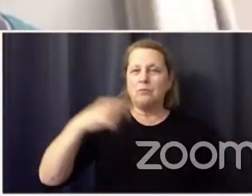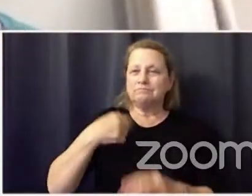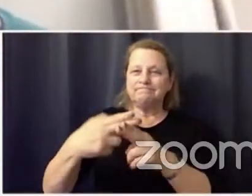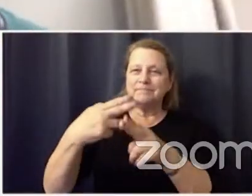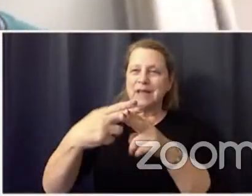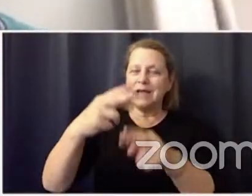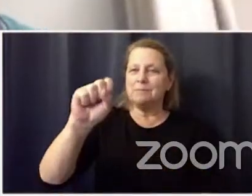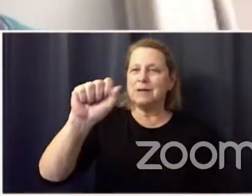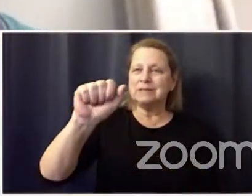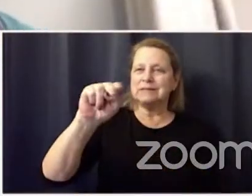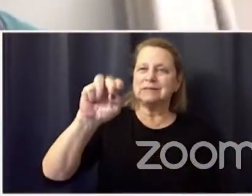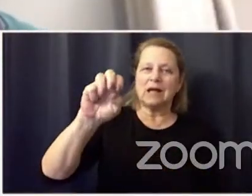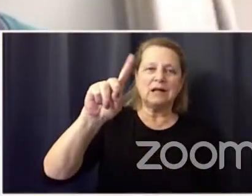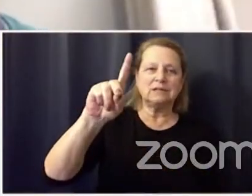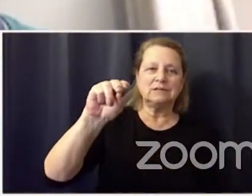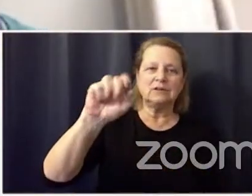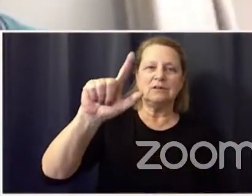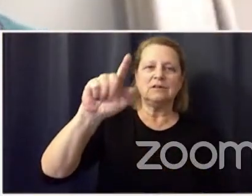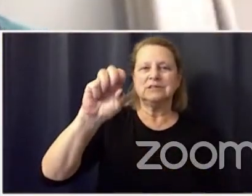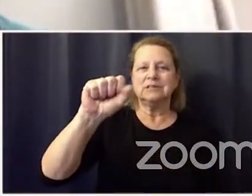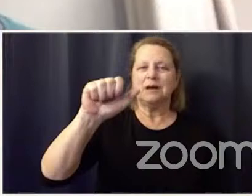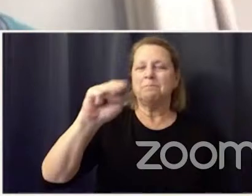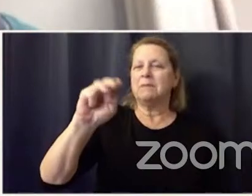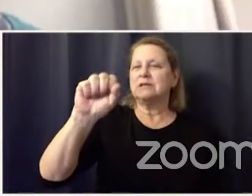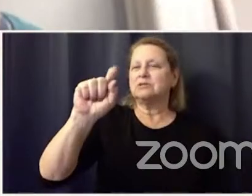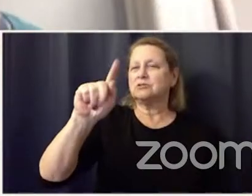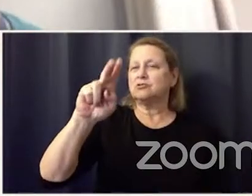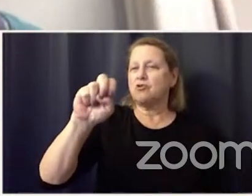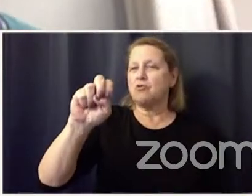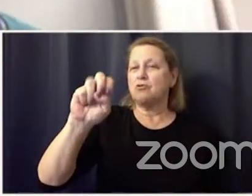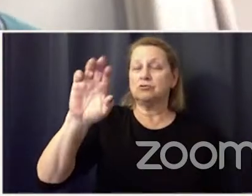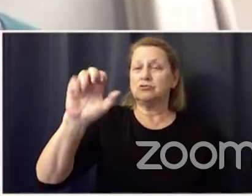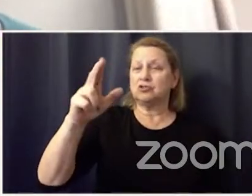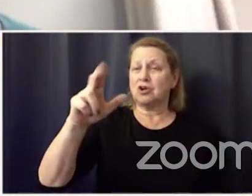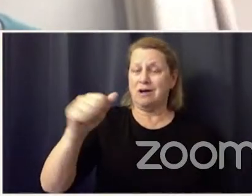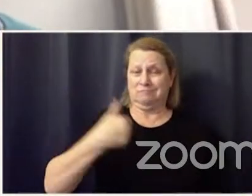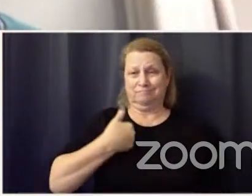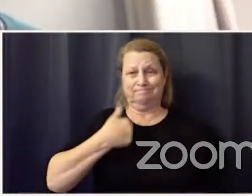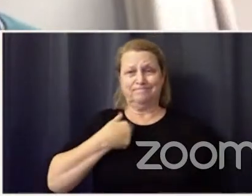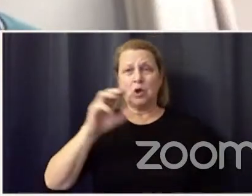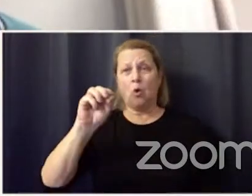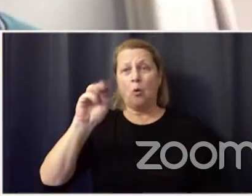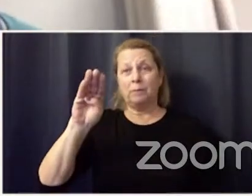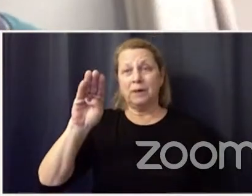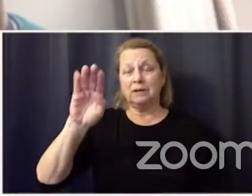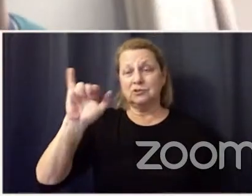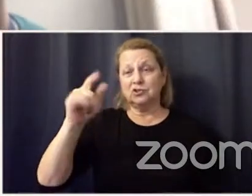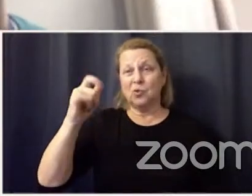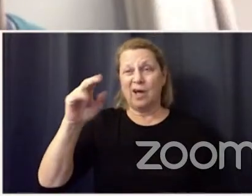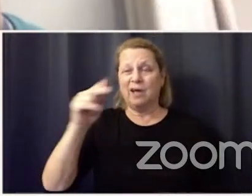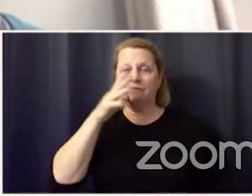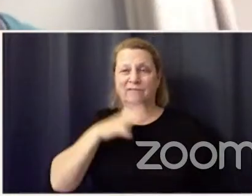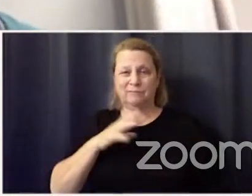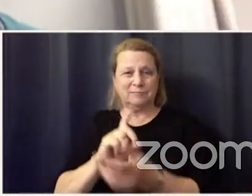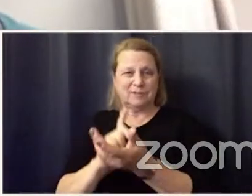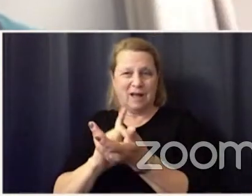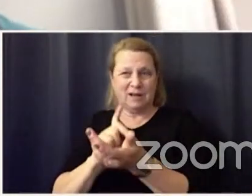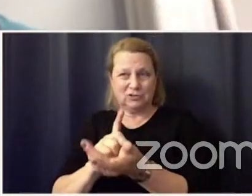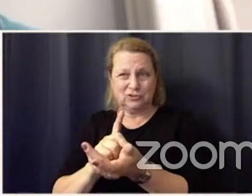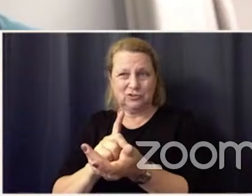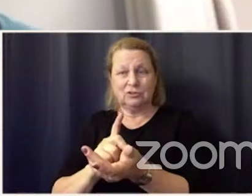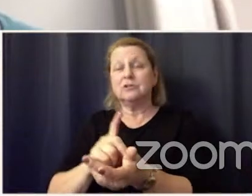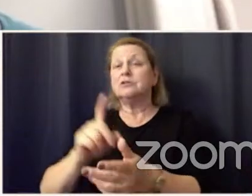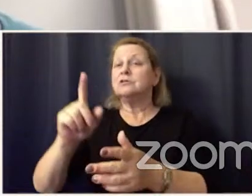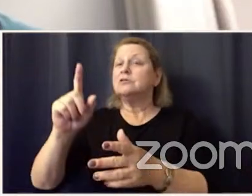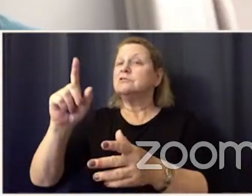Hello, my name is Sanderson Stone Cha, and I'm an obstetrician gynecologist in the Bronx. I did my